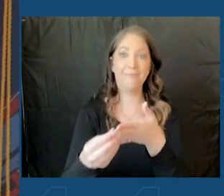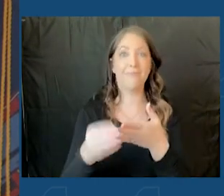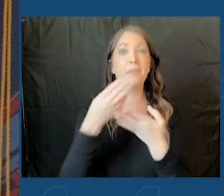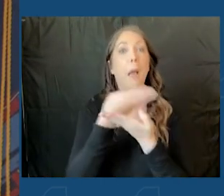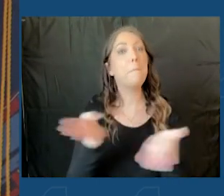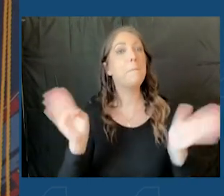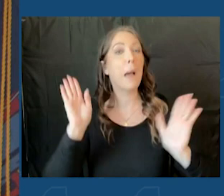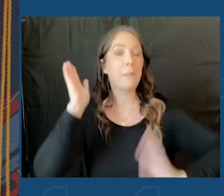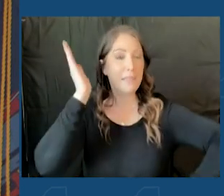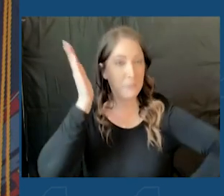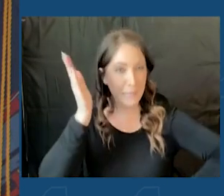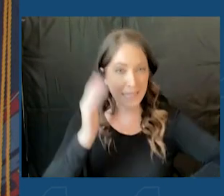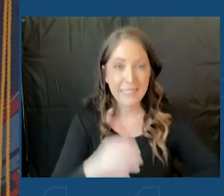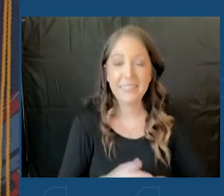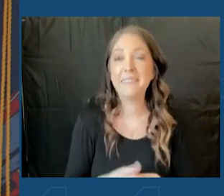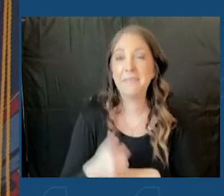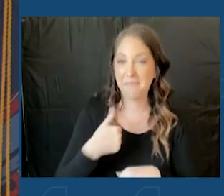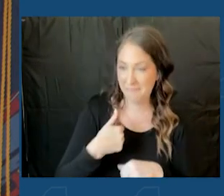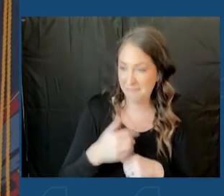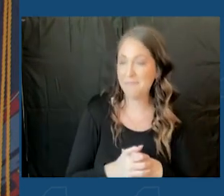speaking,